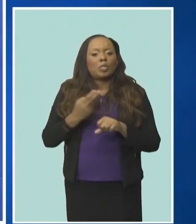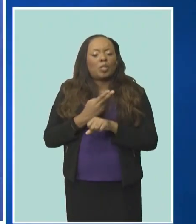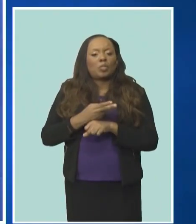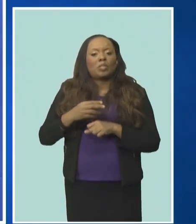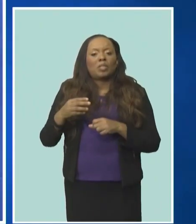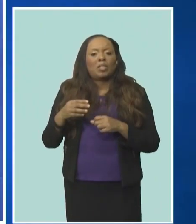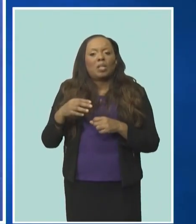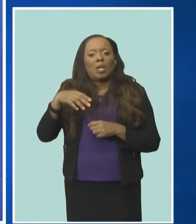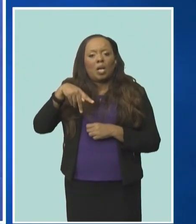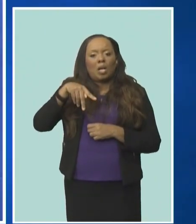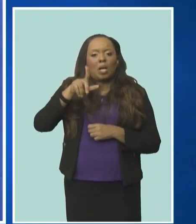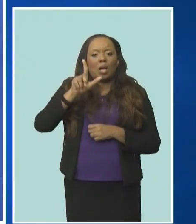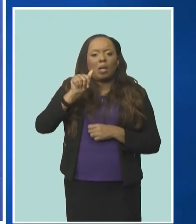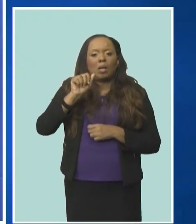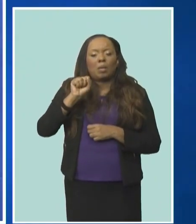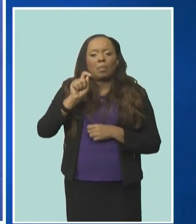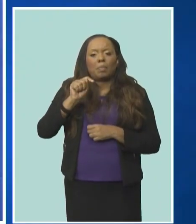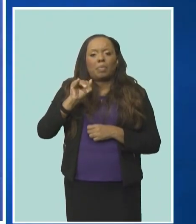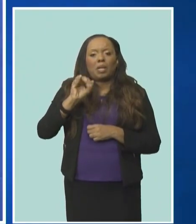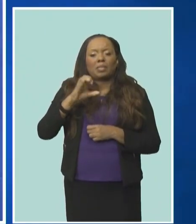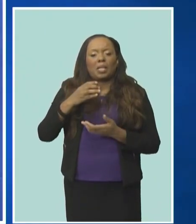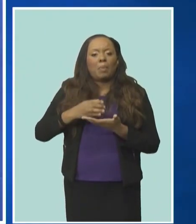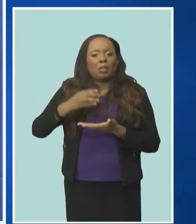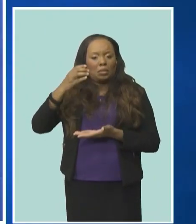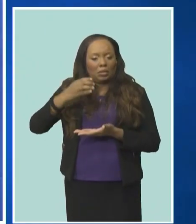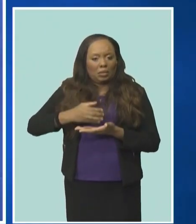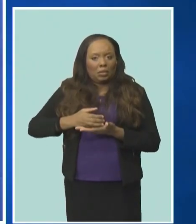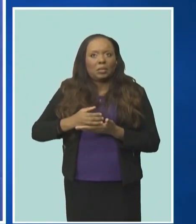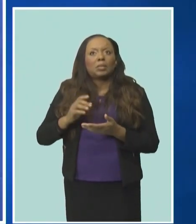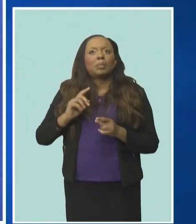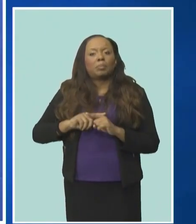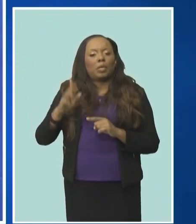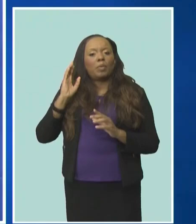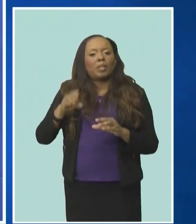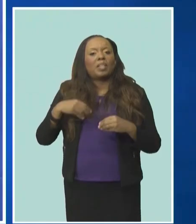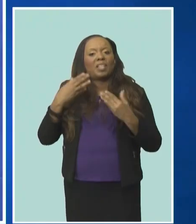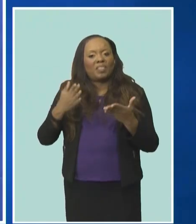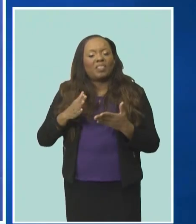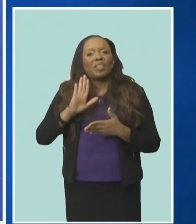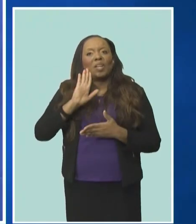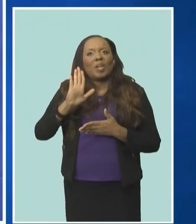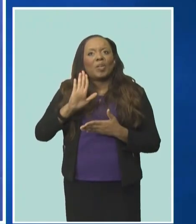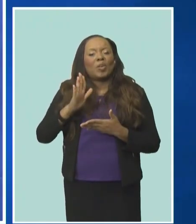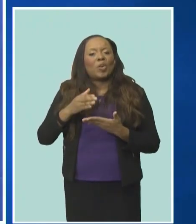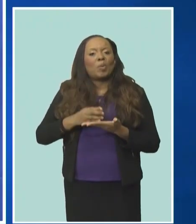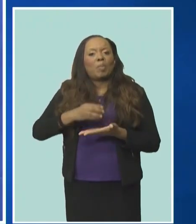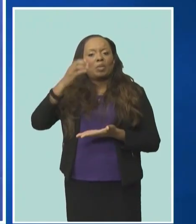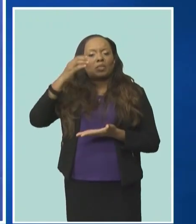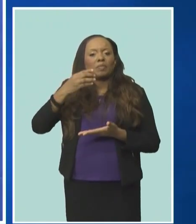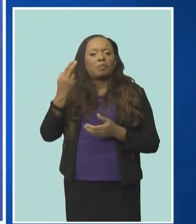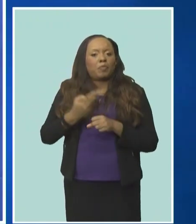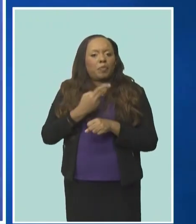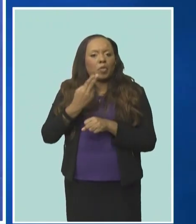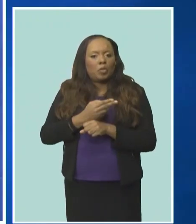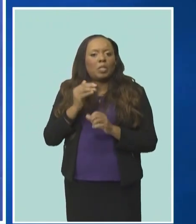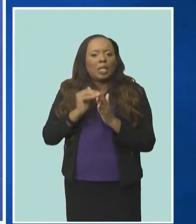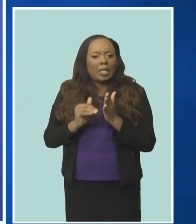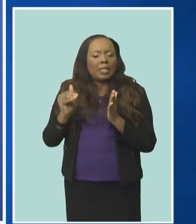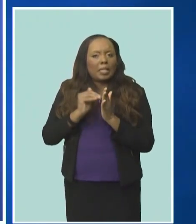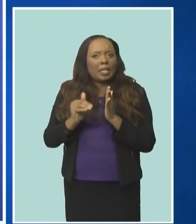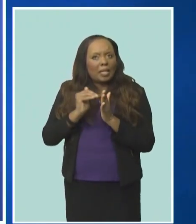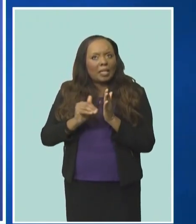the environment, but having now proper bottles to be able to do so, to my mind, meets a number of strategic objectives as